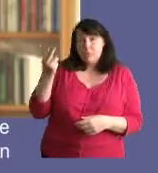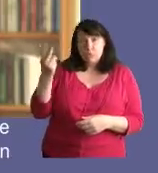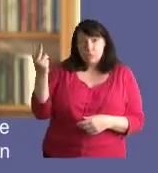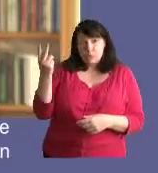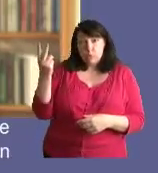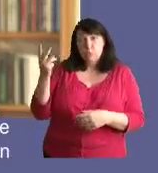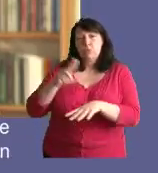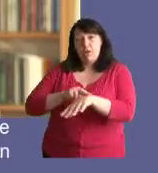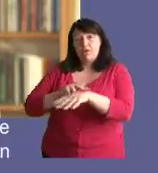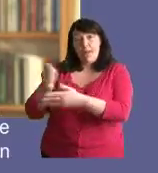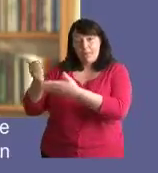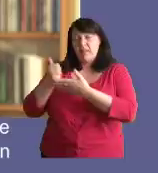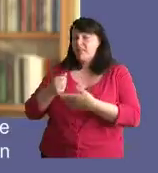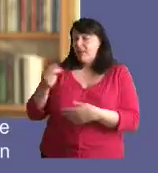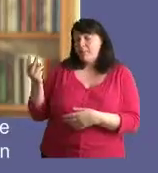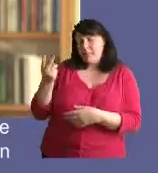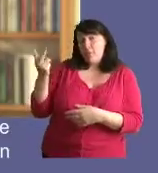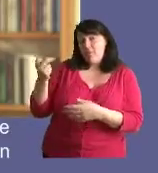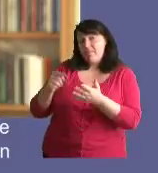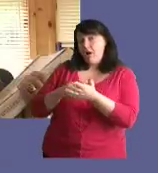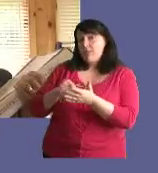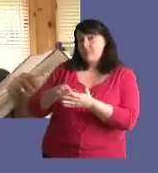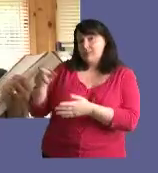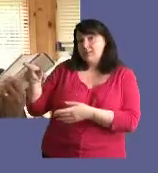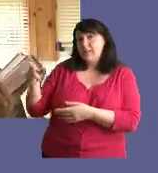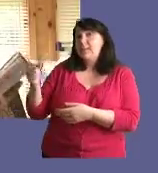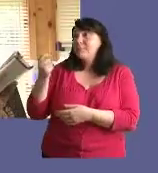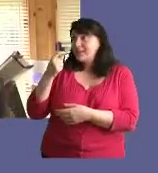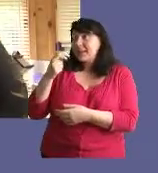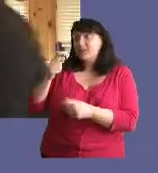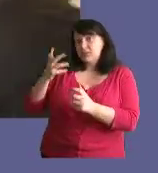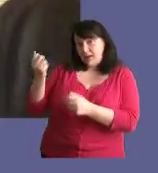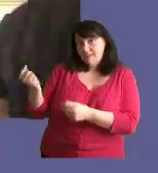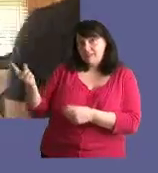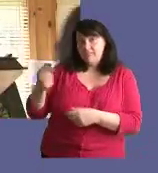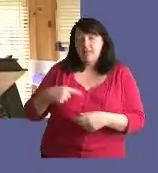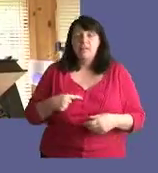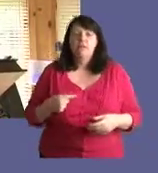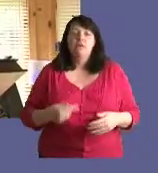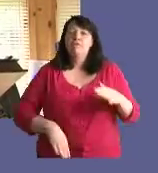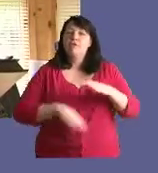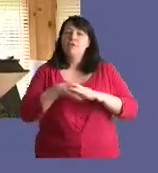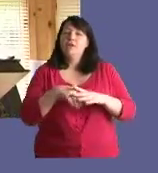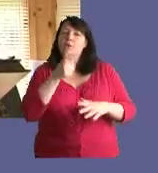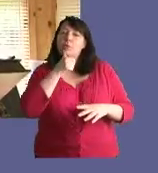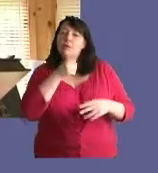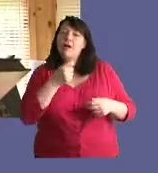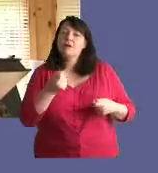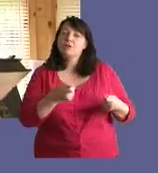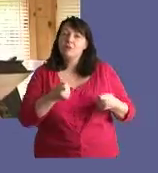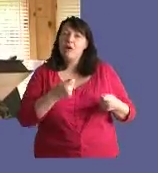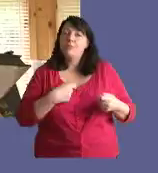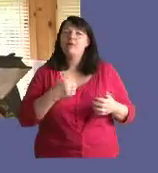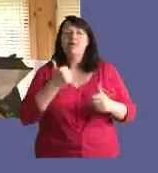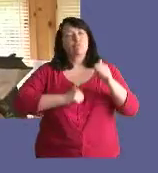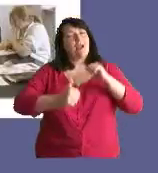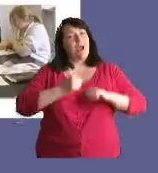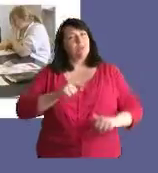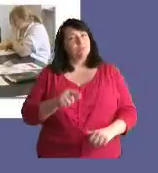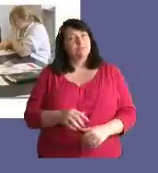helping us have hypothyroidism and take thyroid medication. It's just totally user-controlled, and we're really proud of